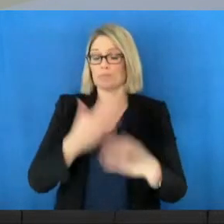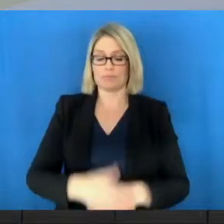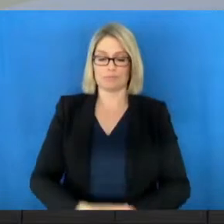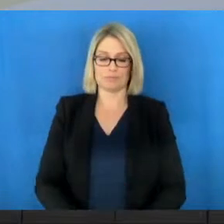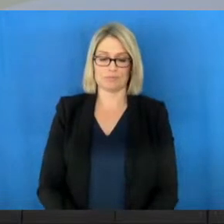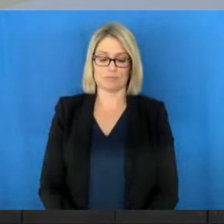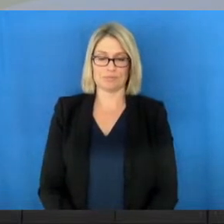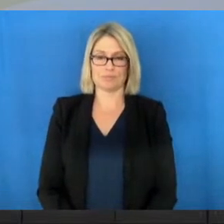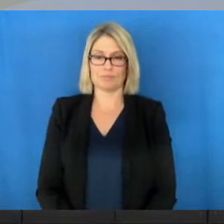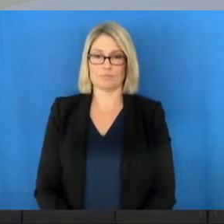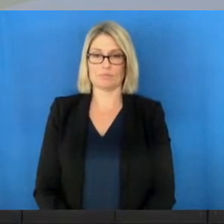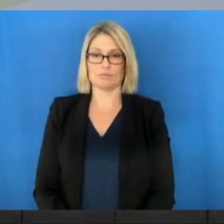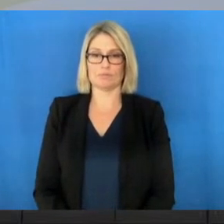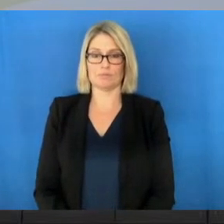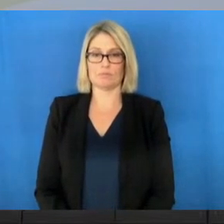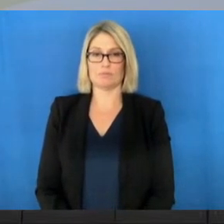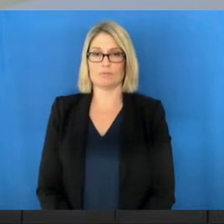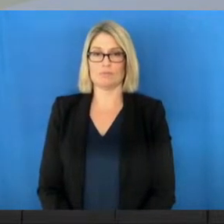Laurent Rigaud, La Voix acadienne.